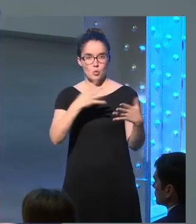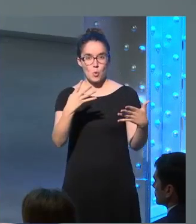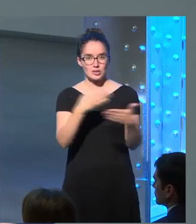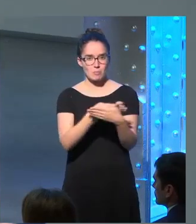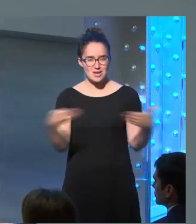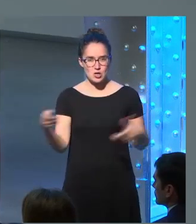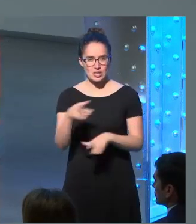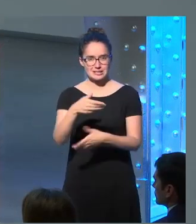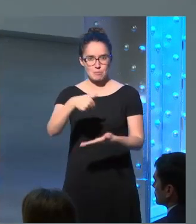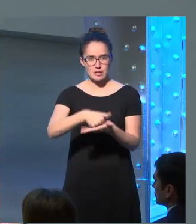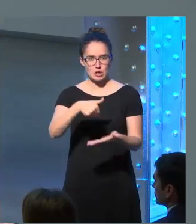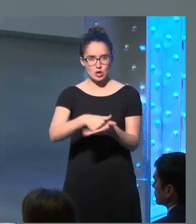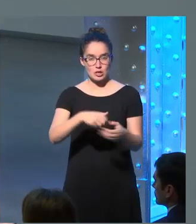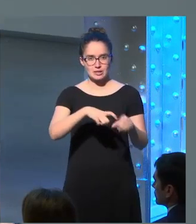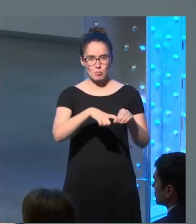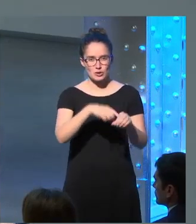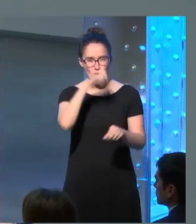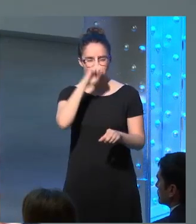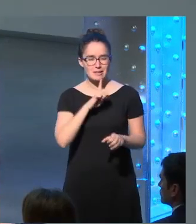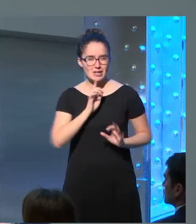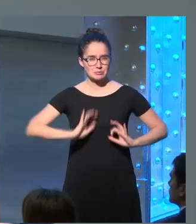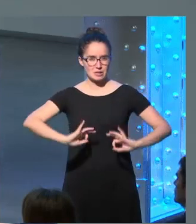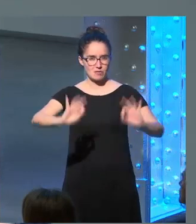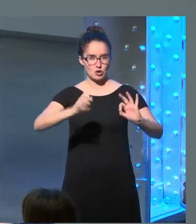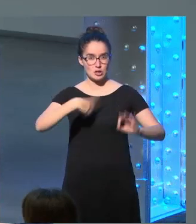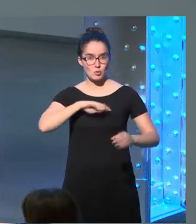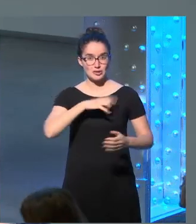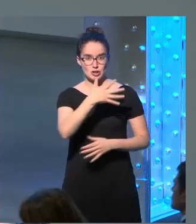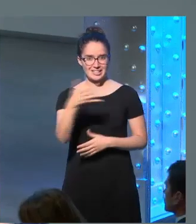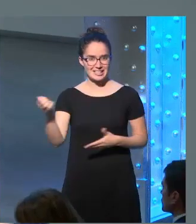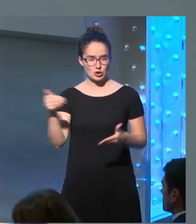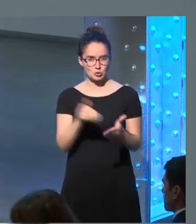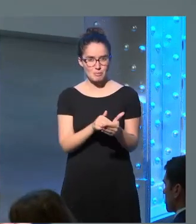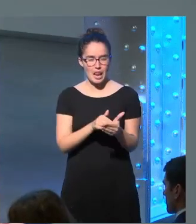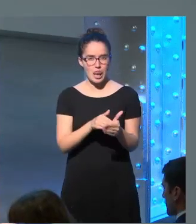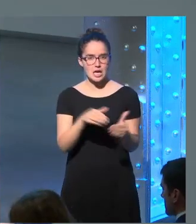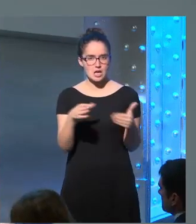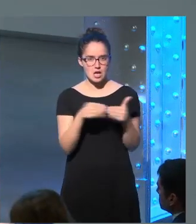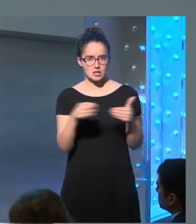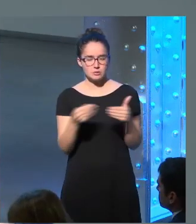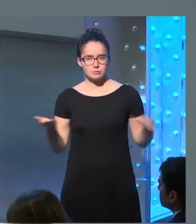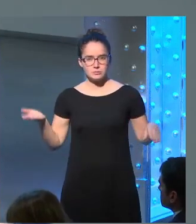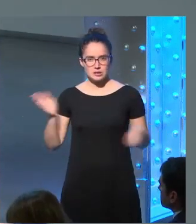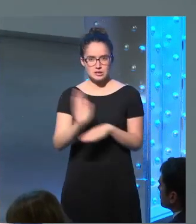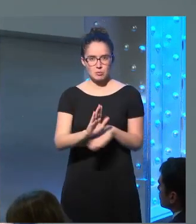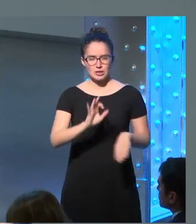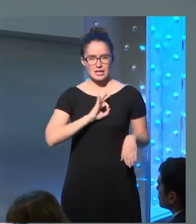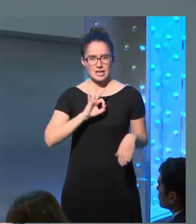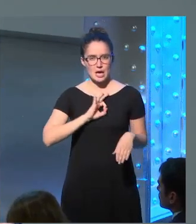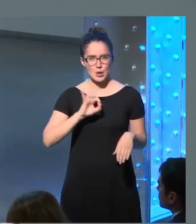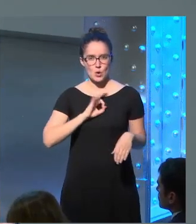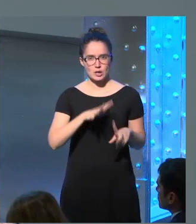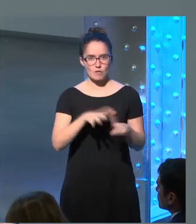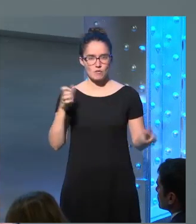around 4 million requests for specific profiles from our 500,000